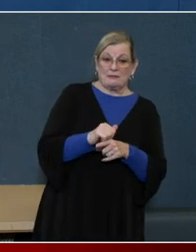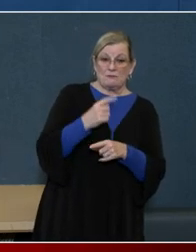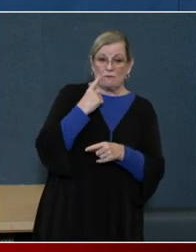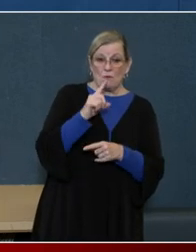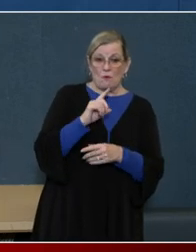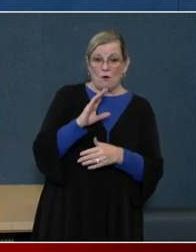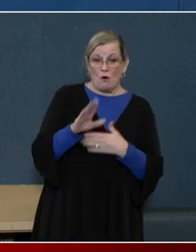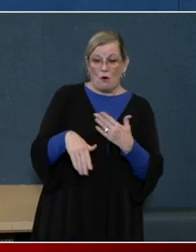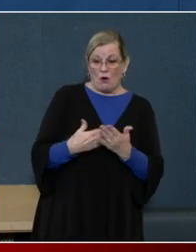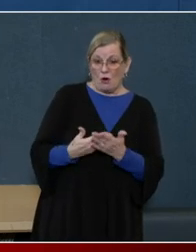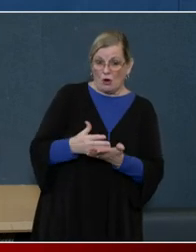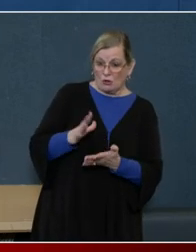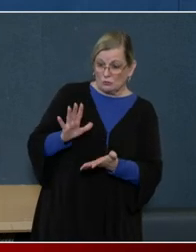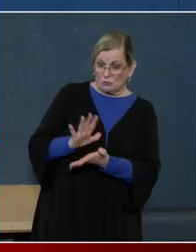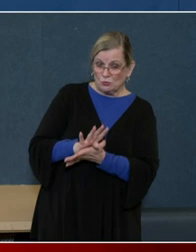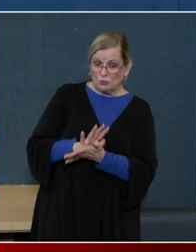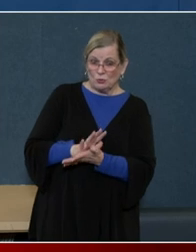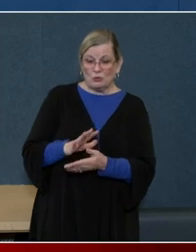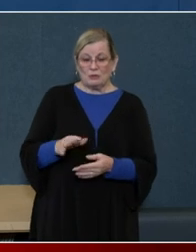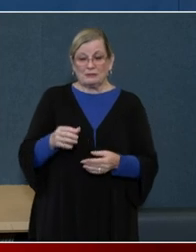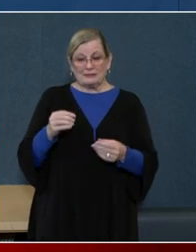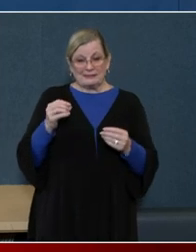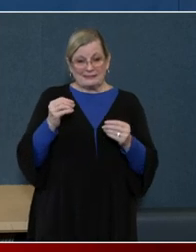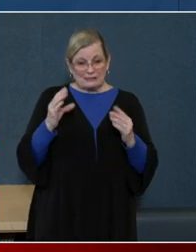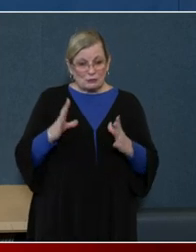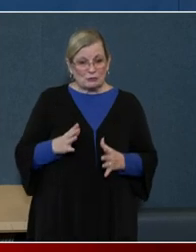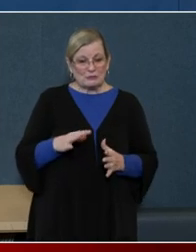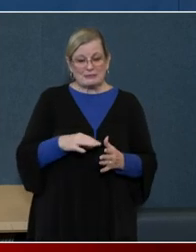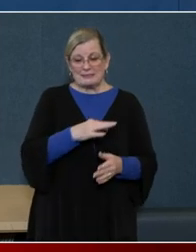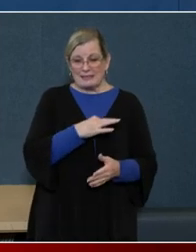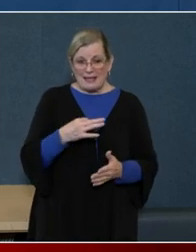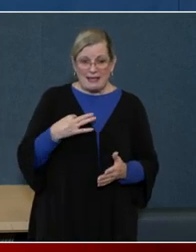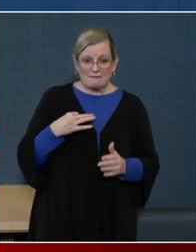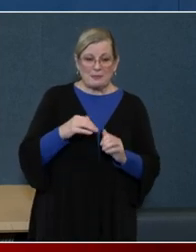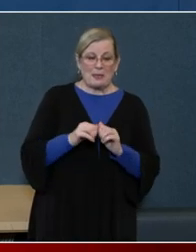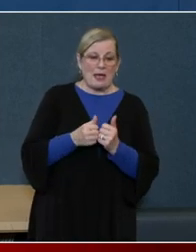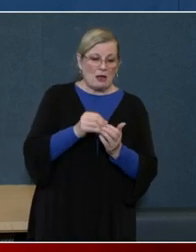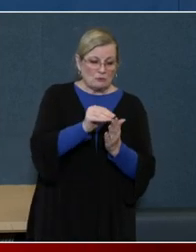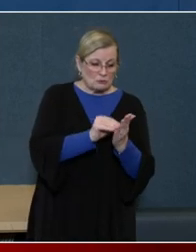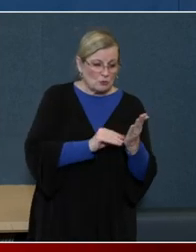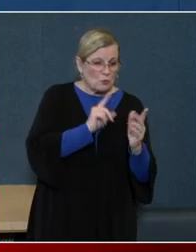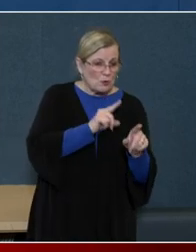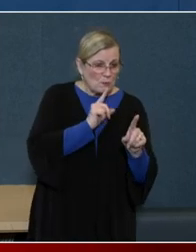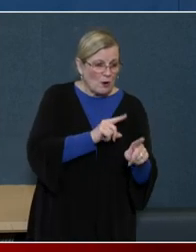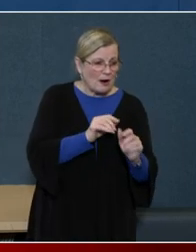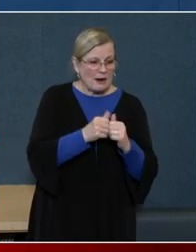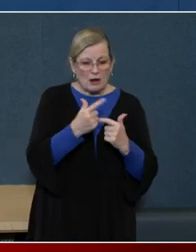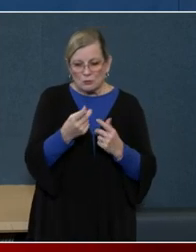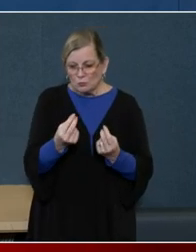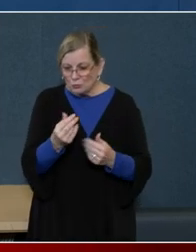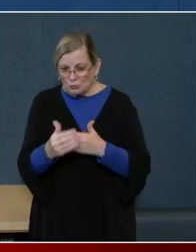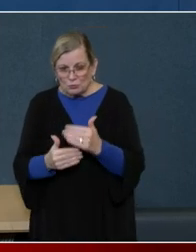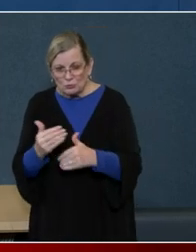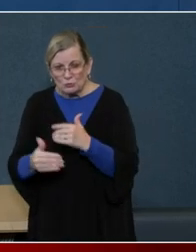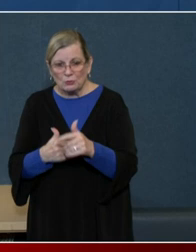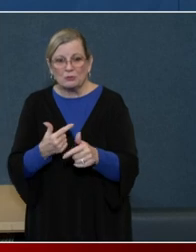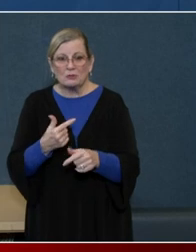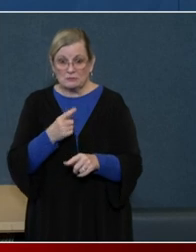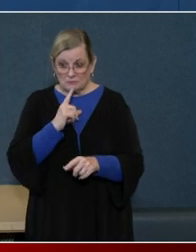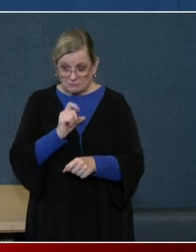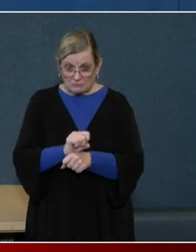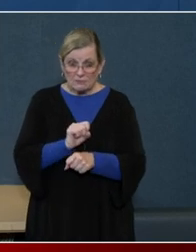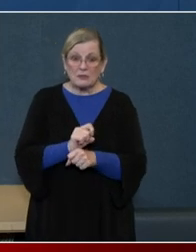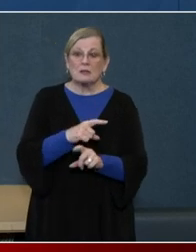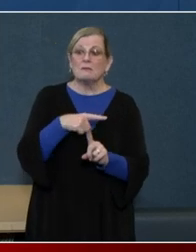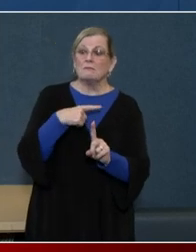our reporting and response protocols. And when there is a confirmed positive case of an individual